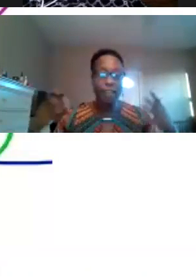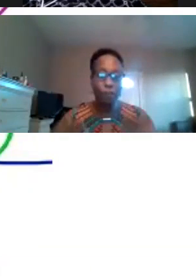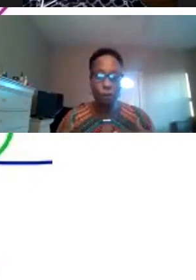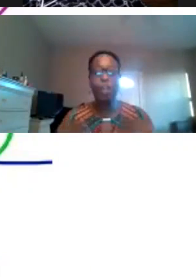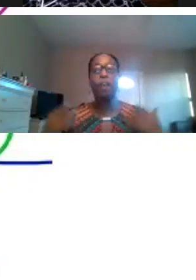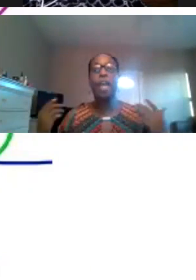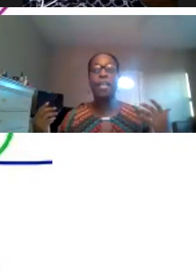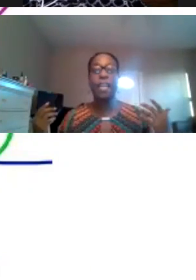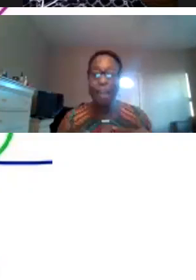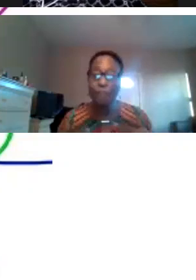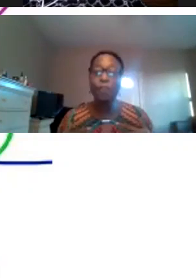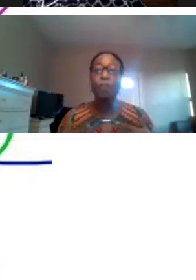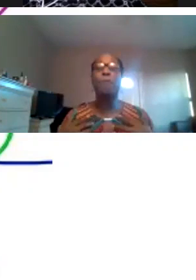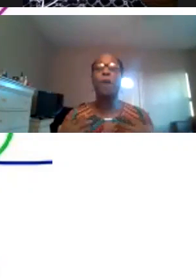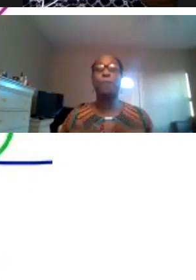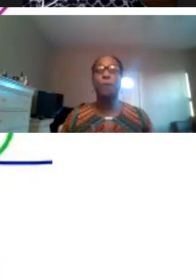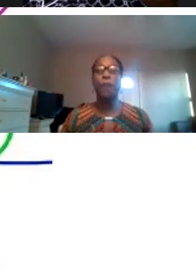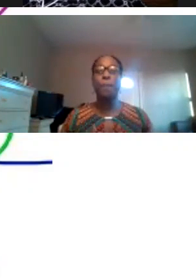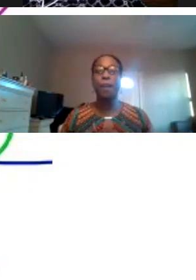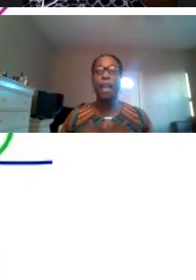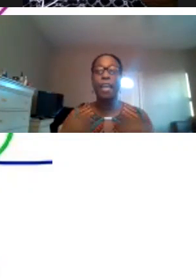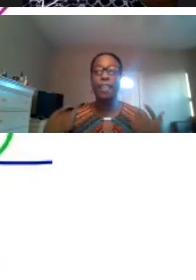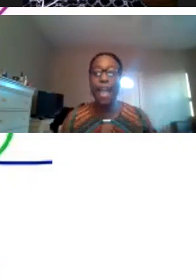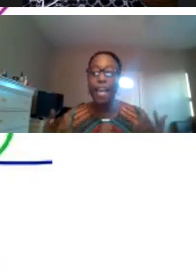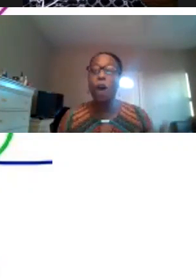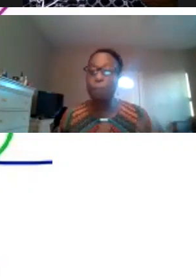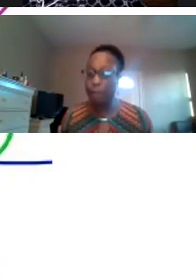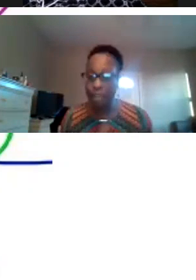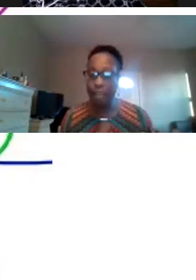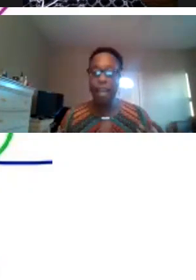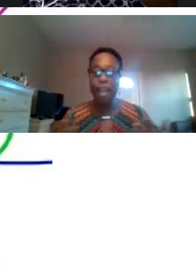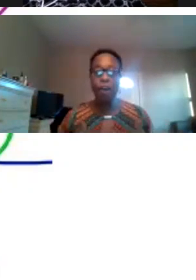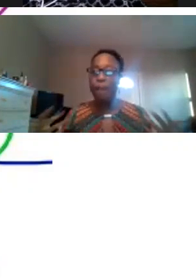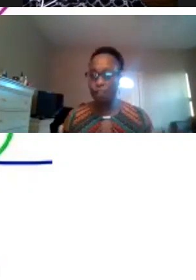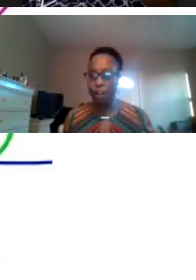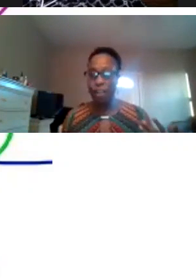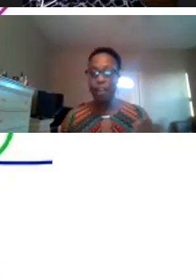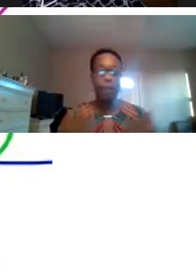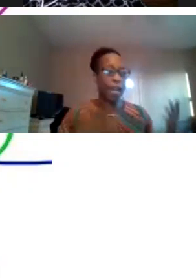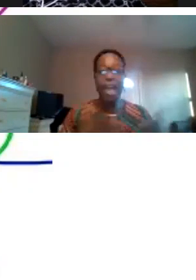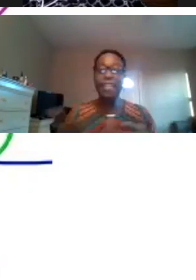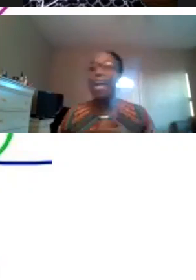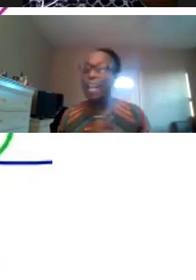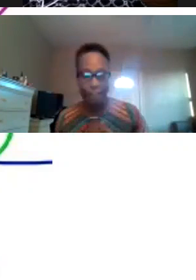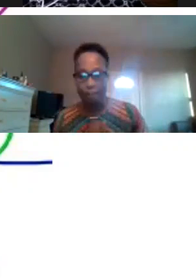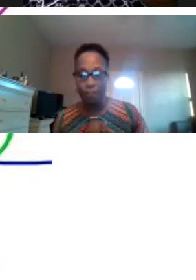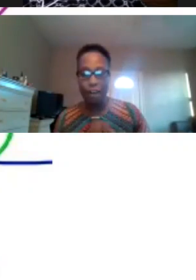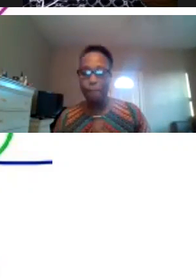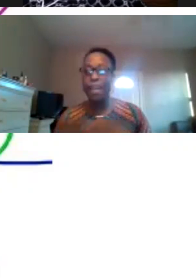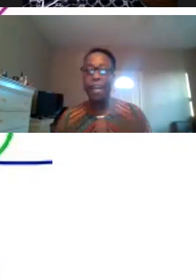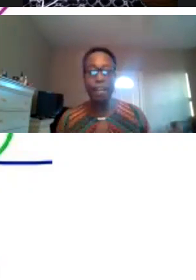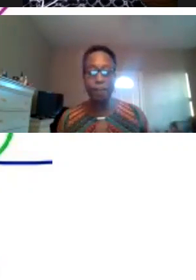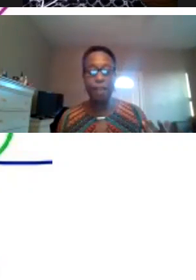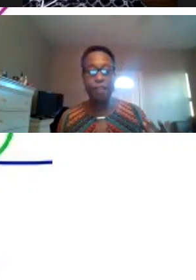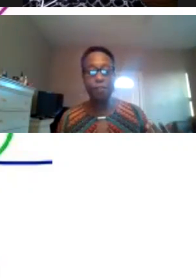having the Affordable Care Act and having the Ryan White program, how that helped me on my journey when I did not have healthcare